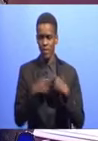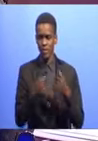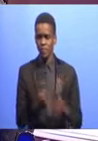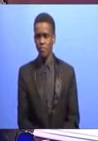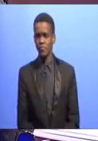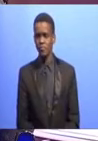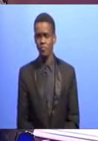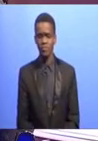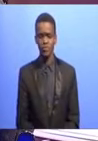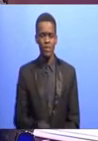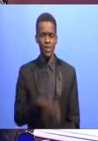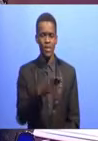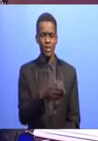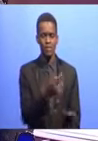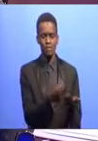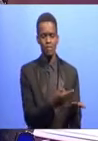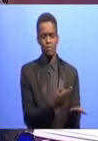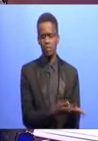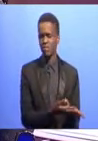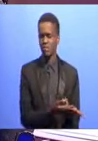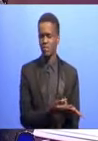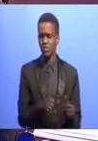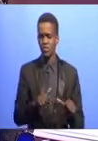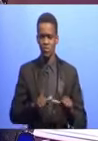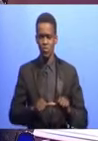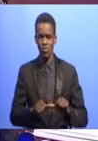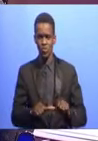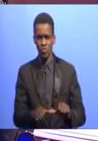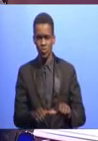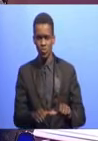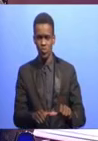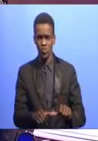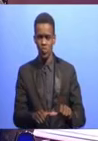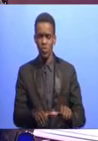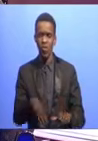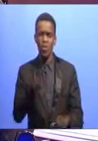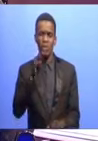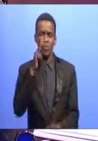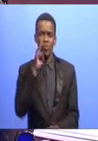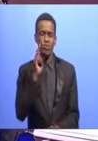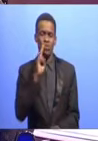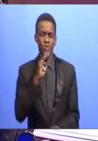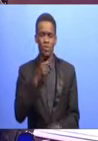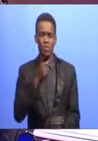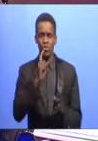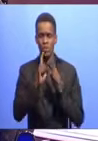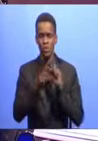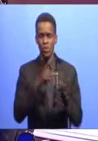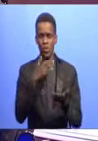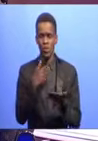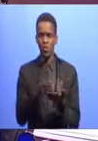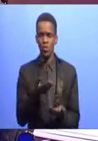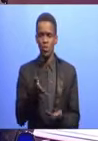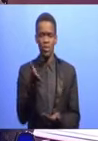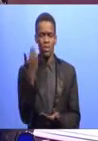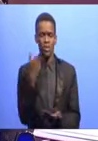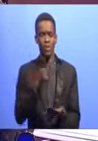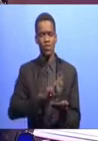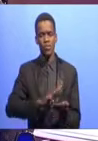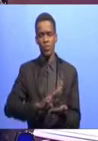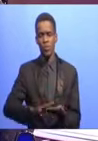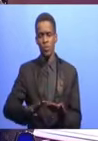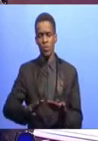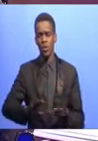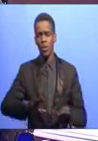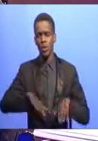dio tse di neng tse le kodiso ya ke Tautana mo press conference ya gagwe ya last week gore megopolo e ntse e tsweletse mo pusong ya go bona gore go ka cushion-iwa yang the